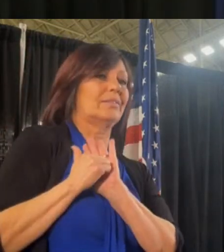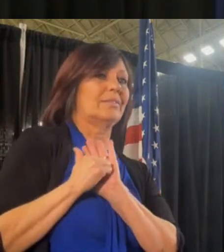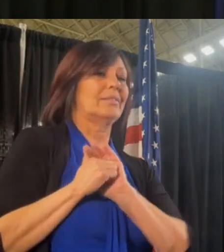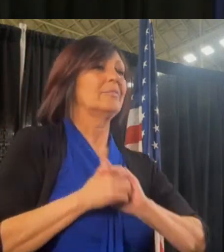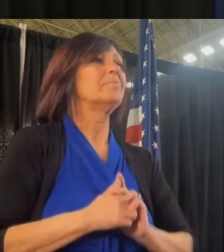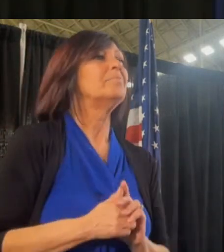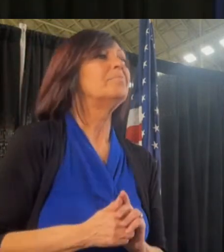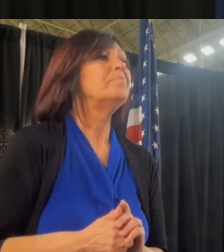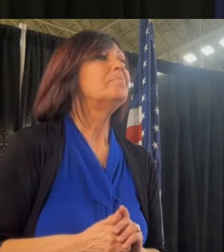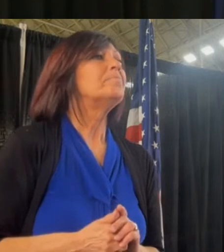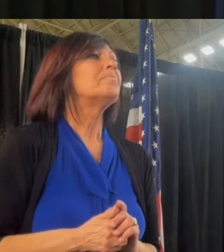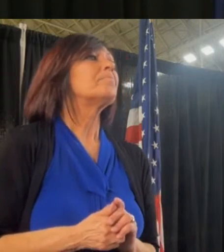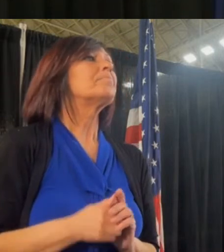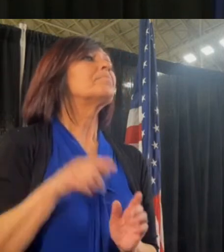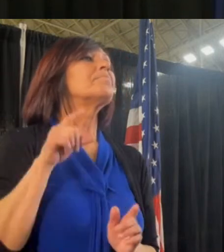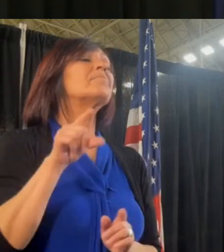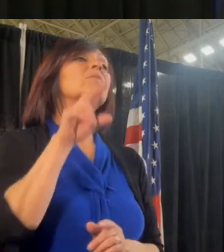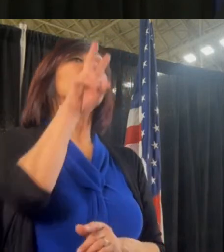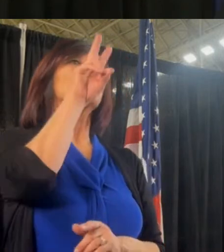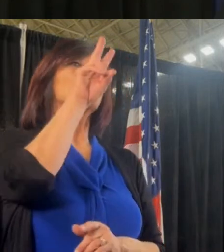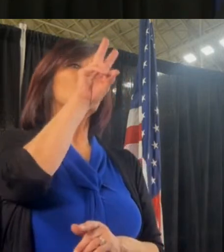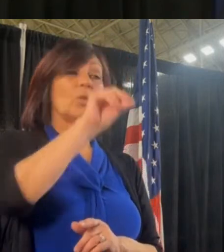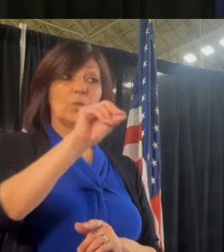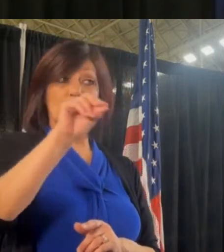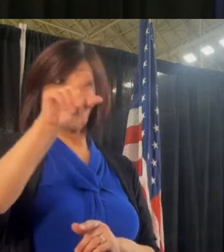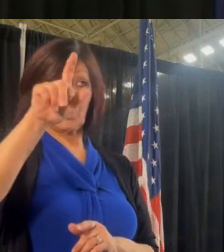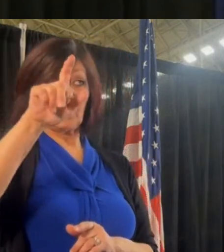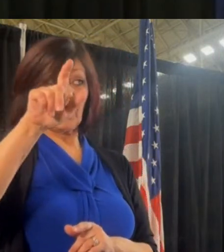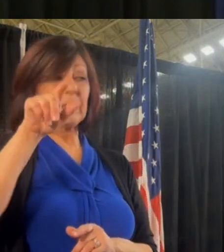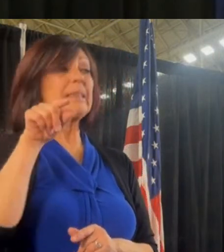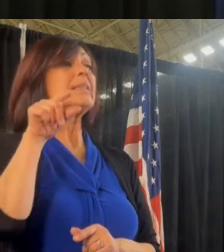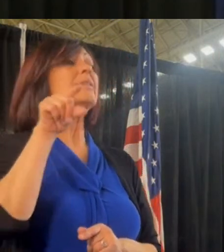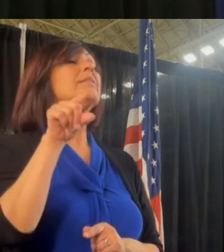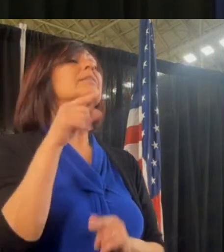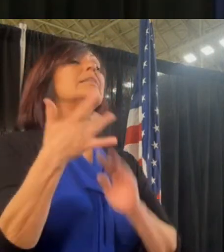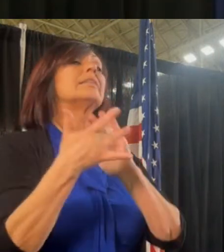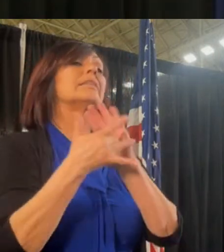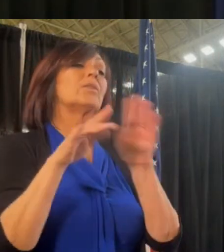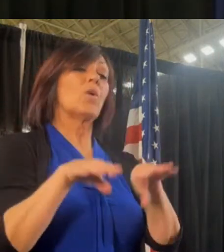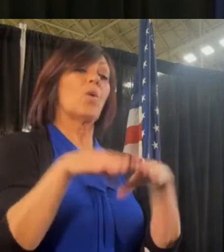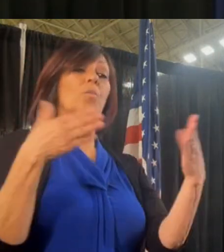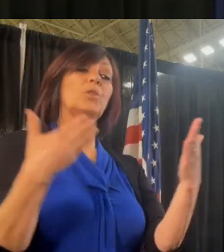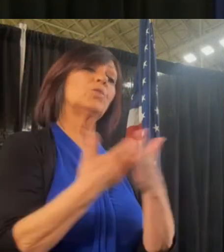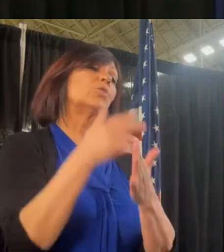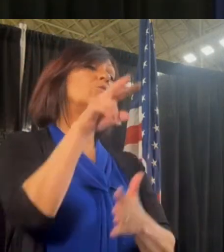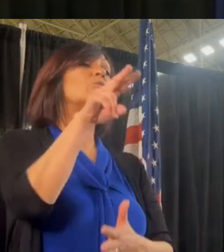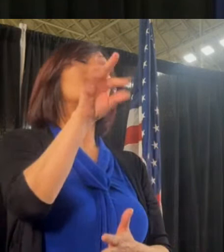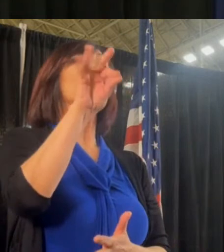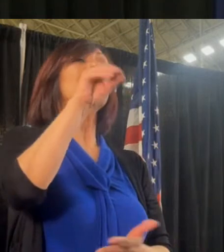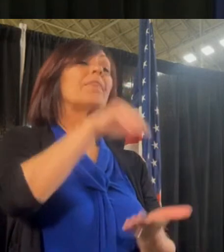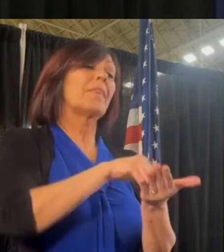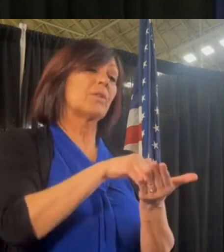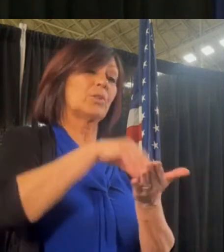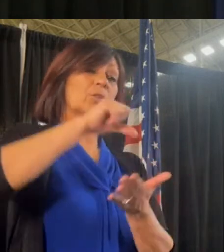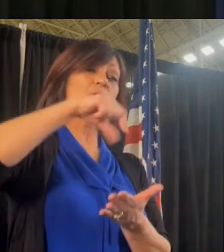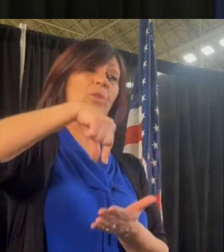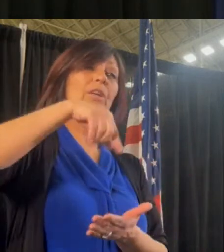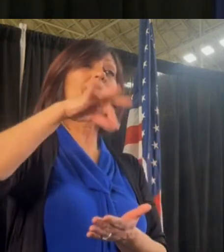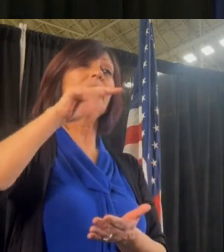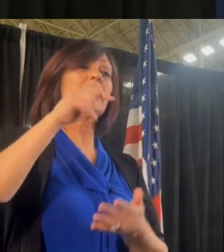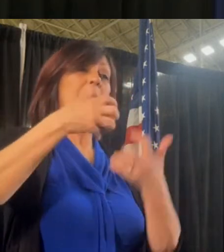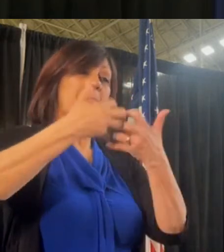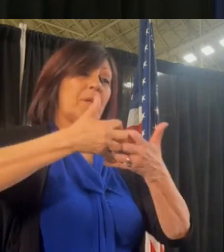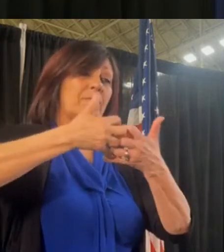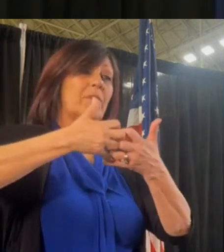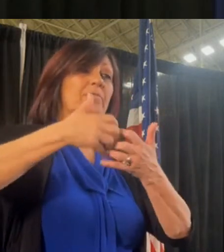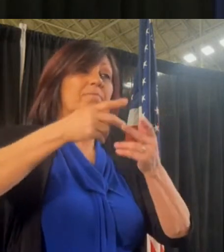2012. In 2021, TMP Technologies opened their new 290,000 square foot manufacturing